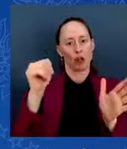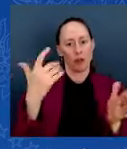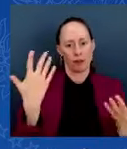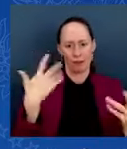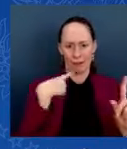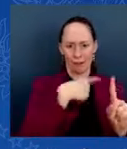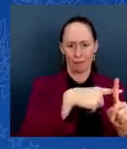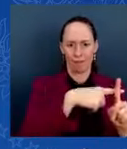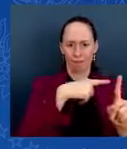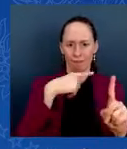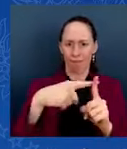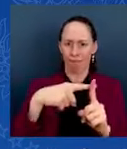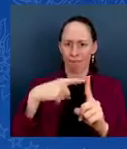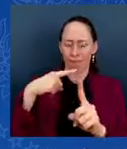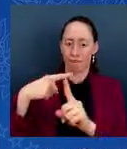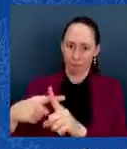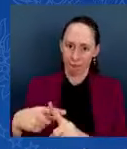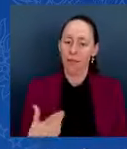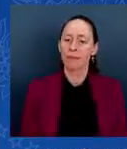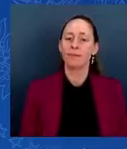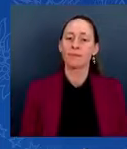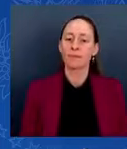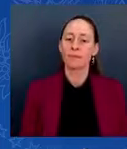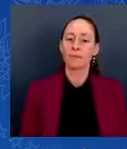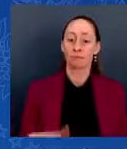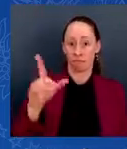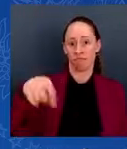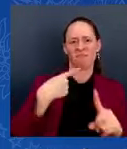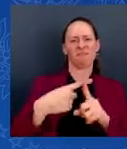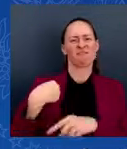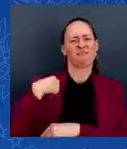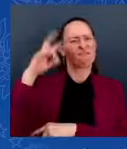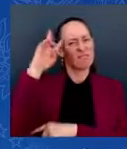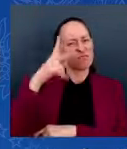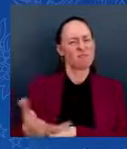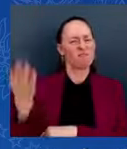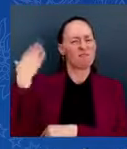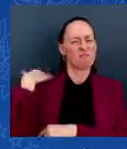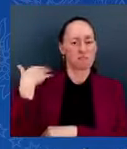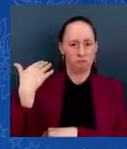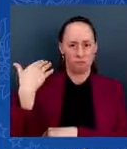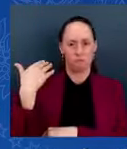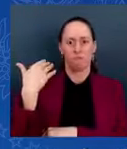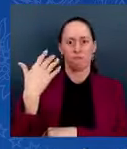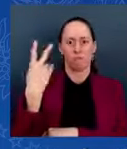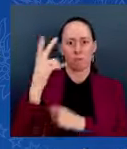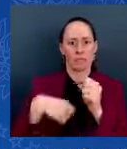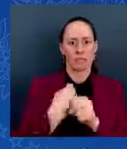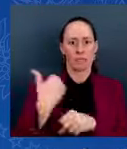I was proud to cast the tie-breaking vote that sent the bill